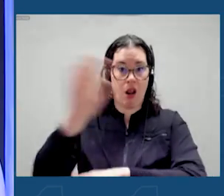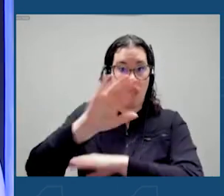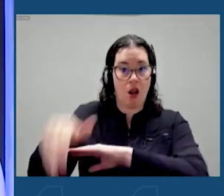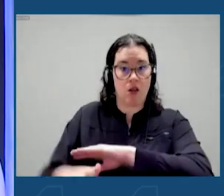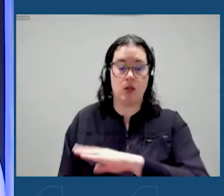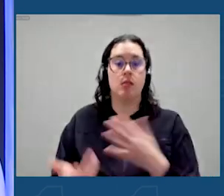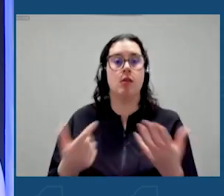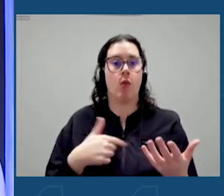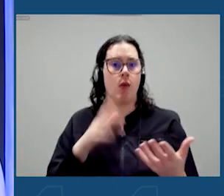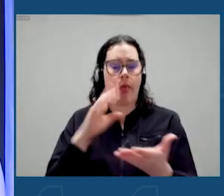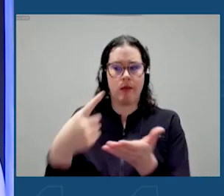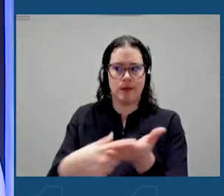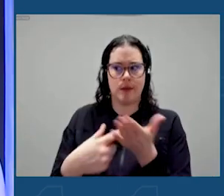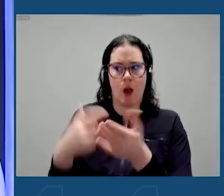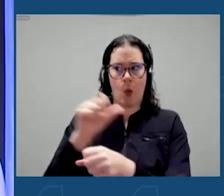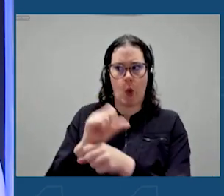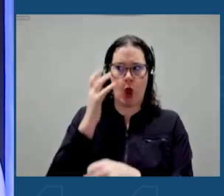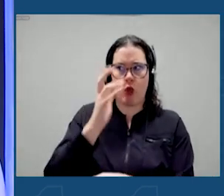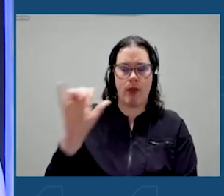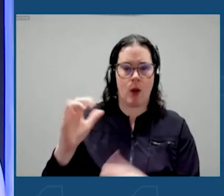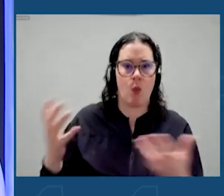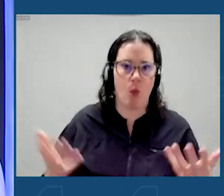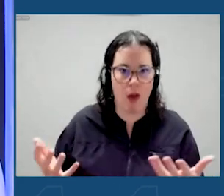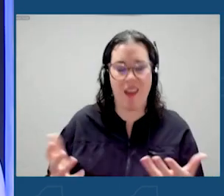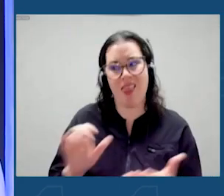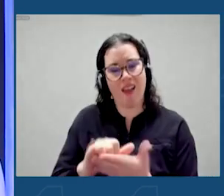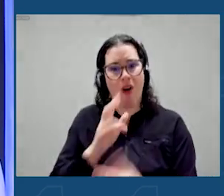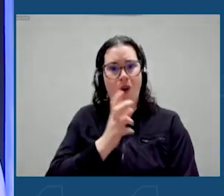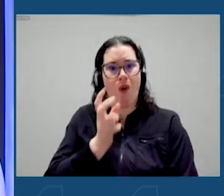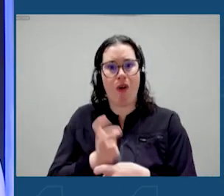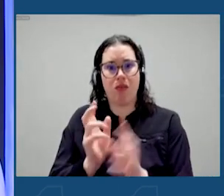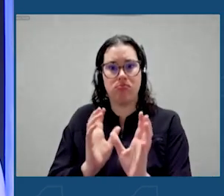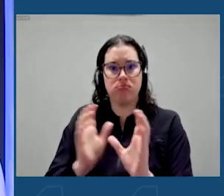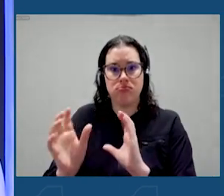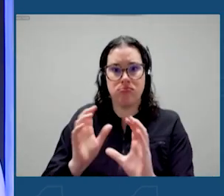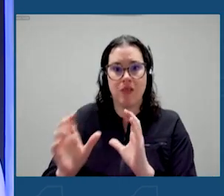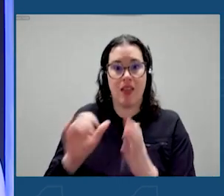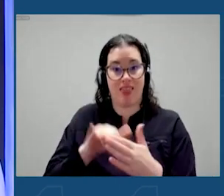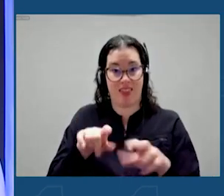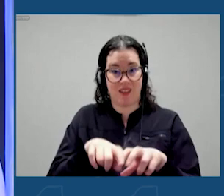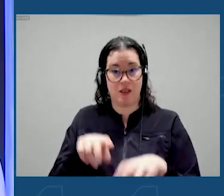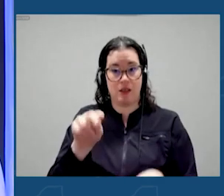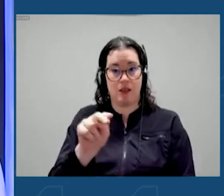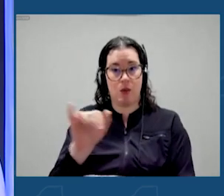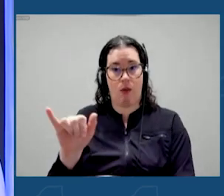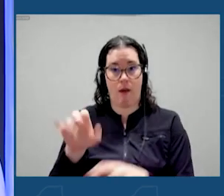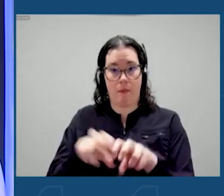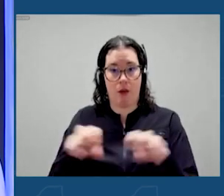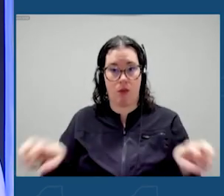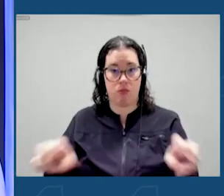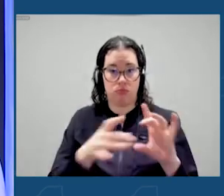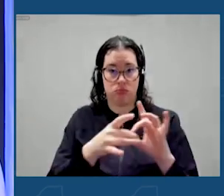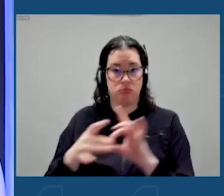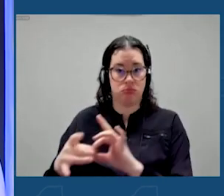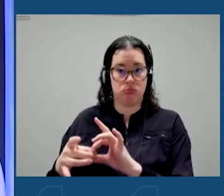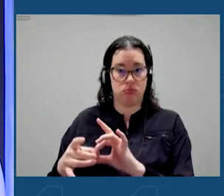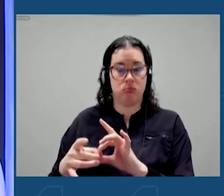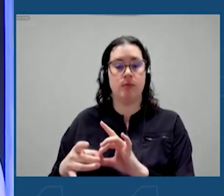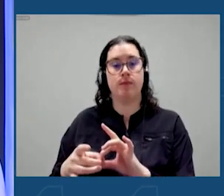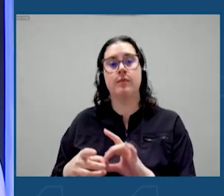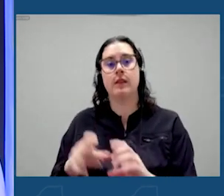what work should look like. That's what this new New York panel was about. Yes, we're going to have a combination of